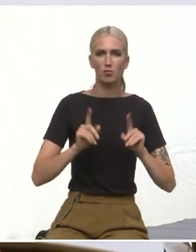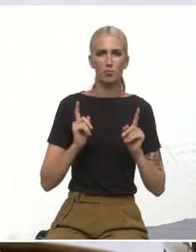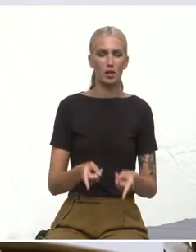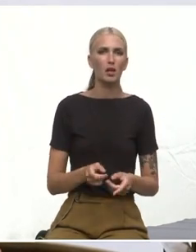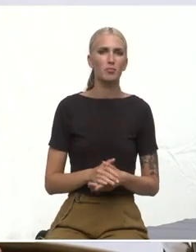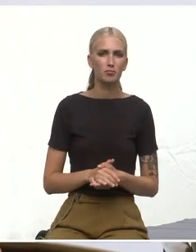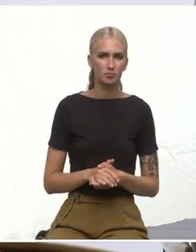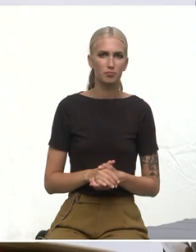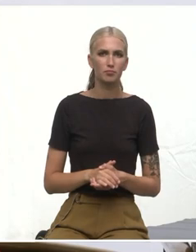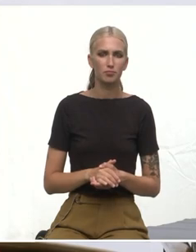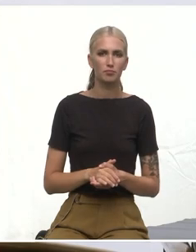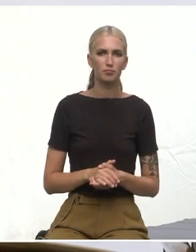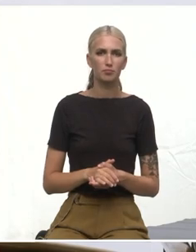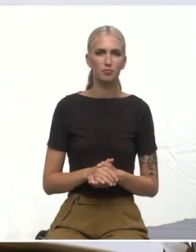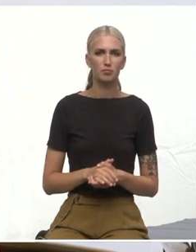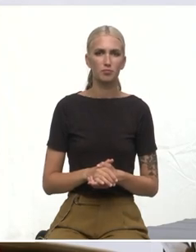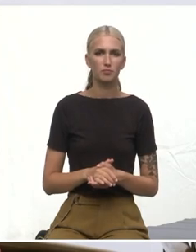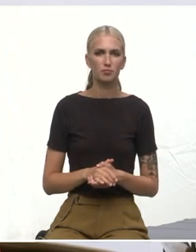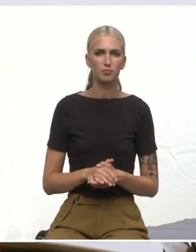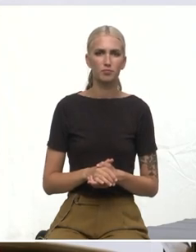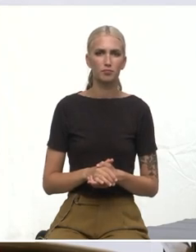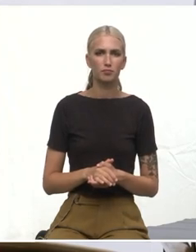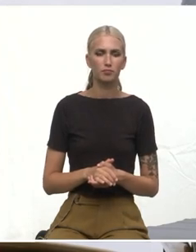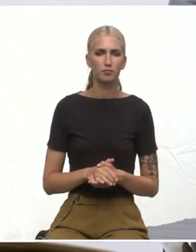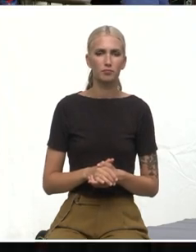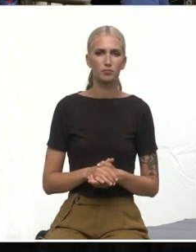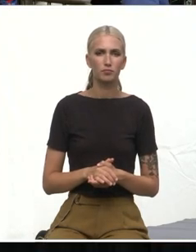the people meeting those children are crucial.